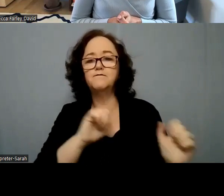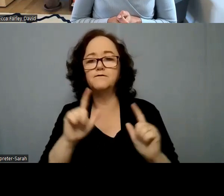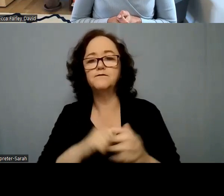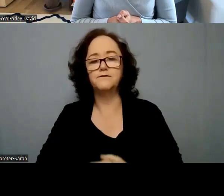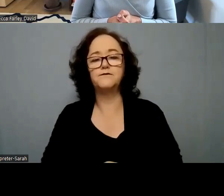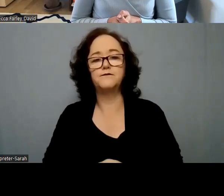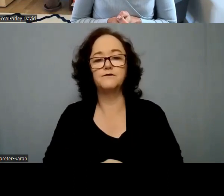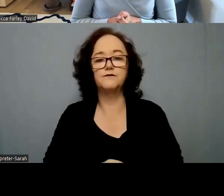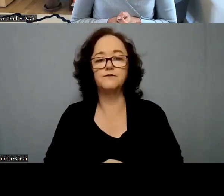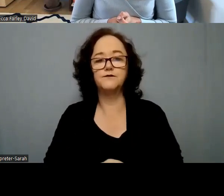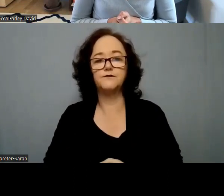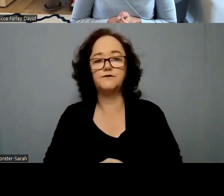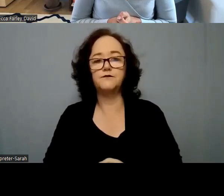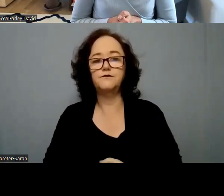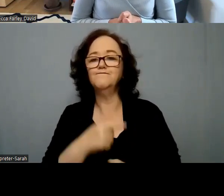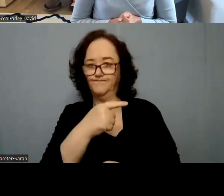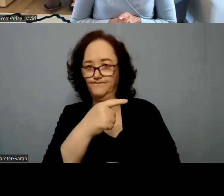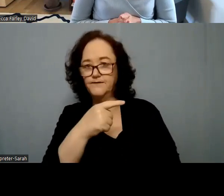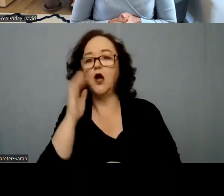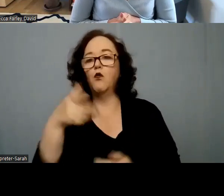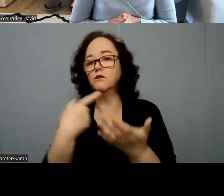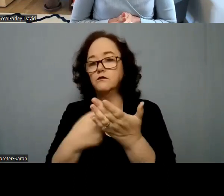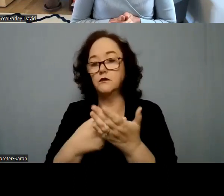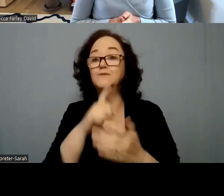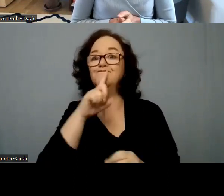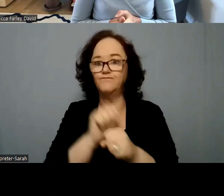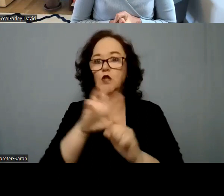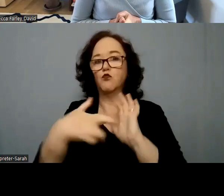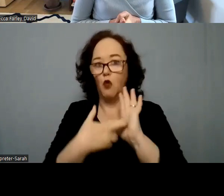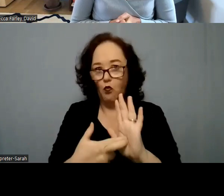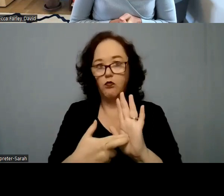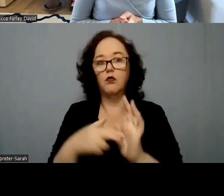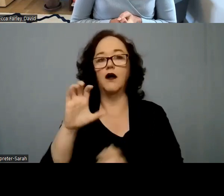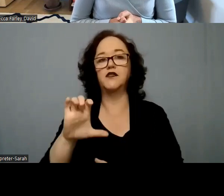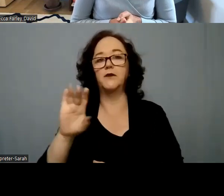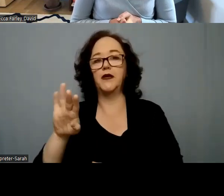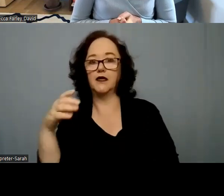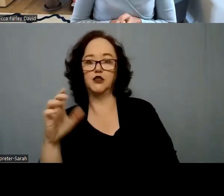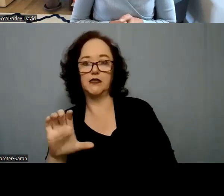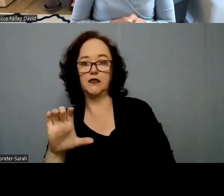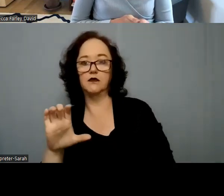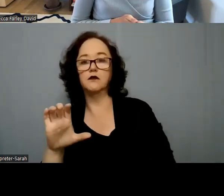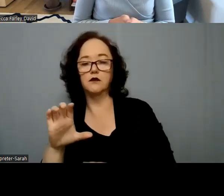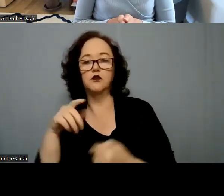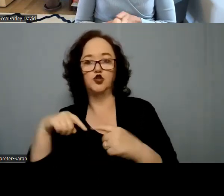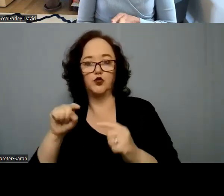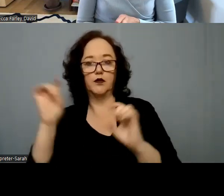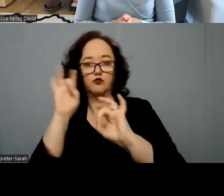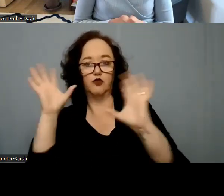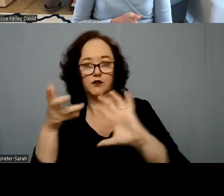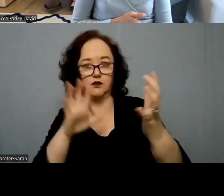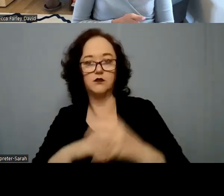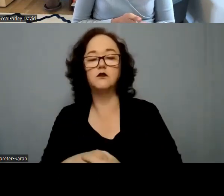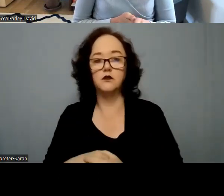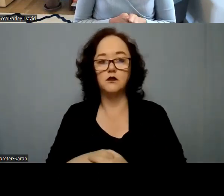And we'll talk about what is the actual role of a CCBHC in the crisis continuum. So the CCBHC criteria that have